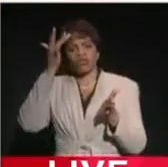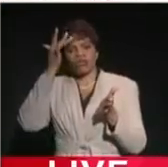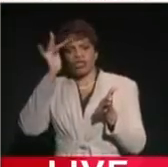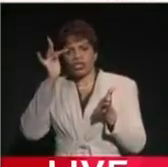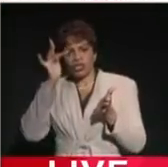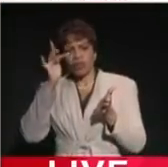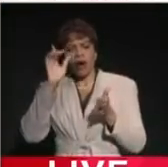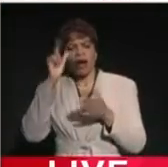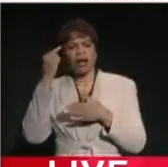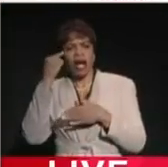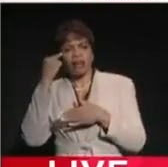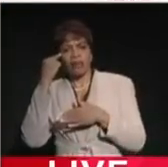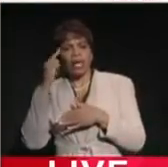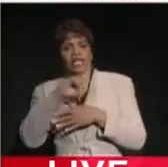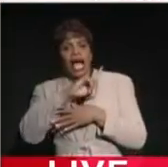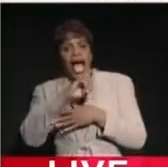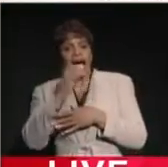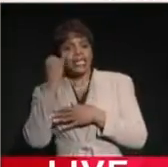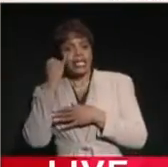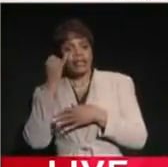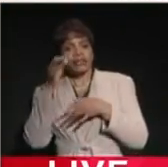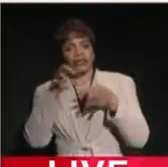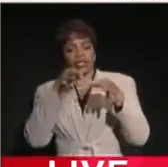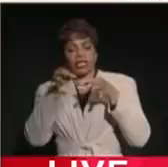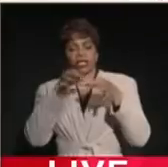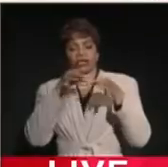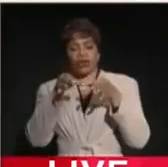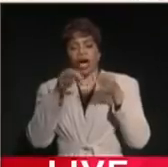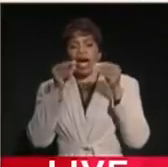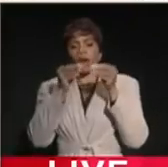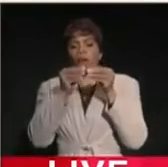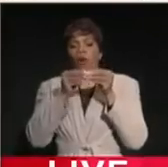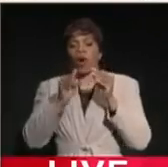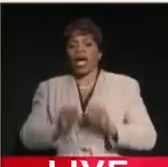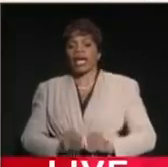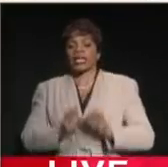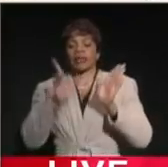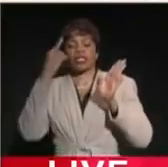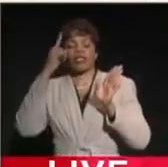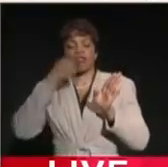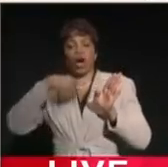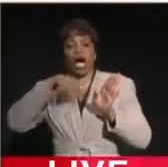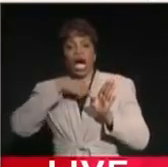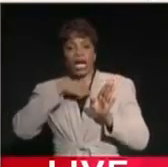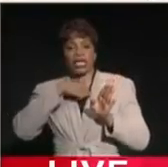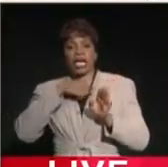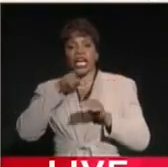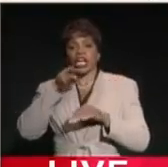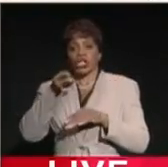been? Could you describe more explicitly for us? You've been at Chris